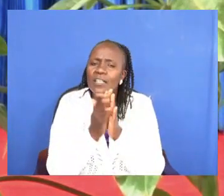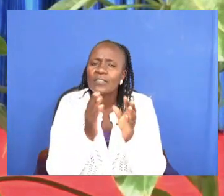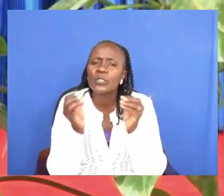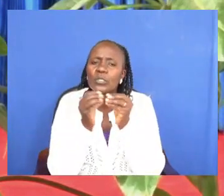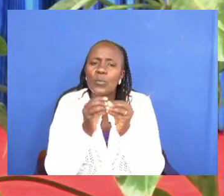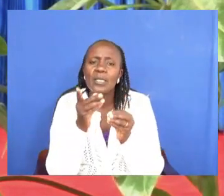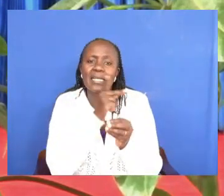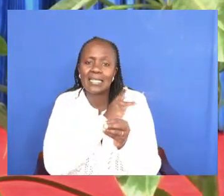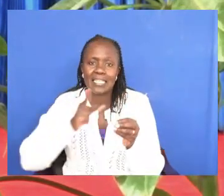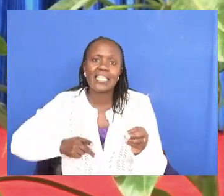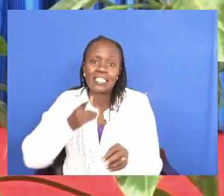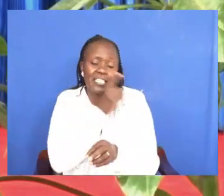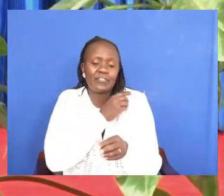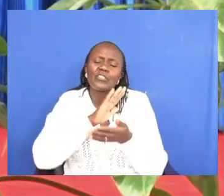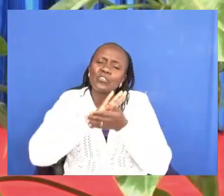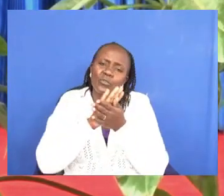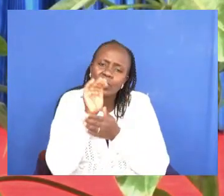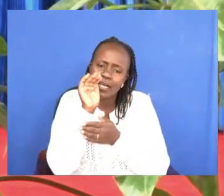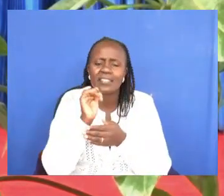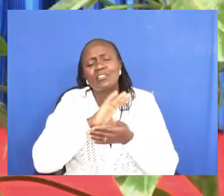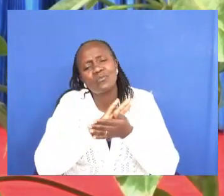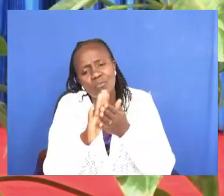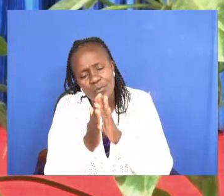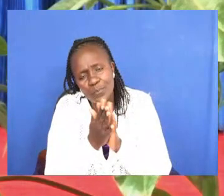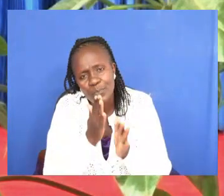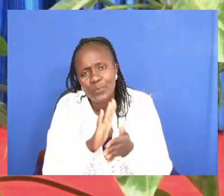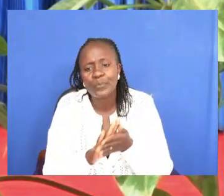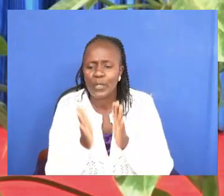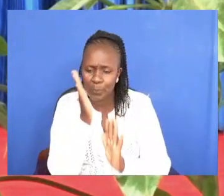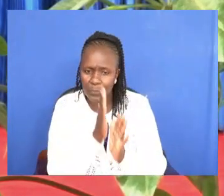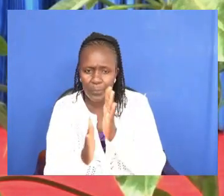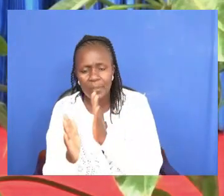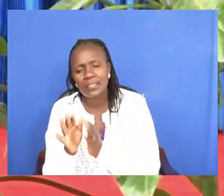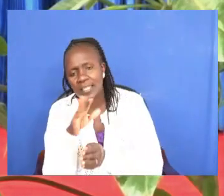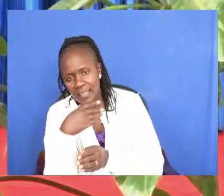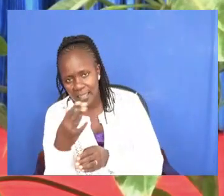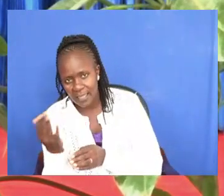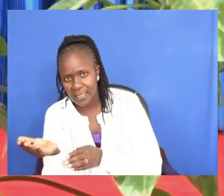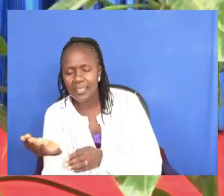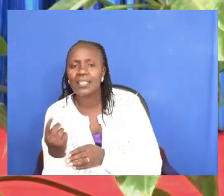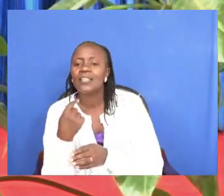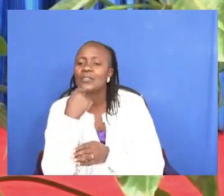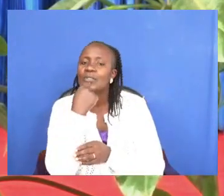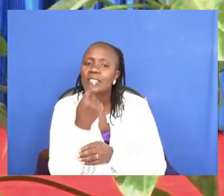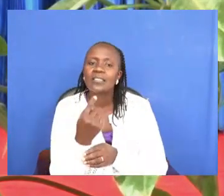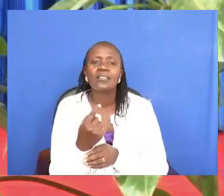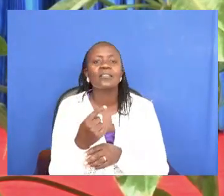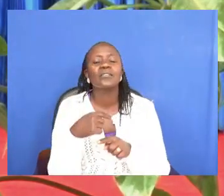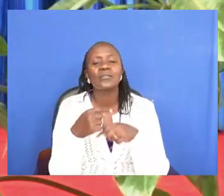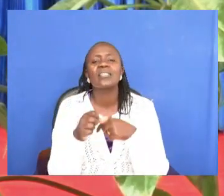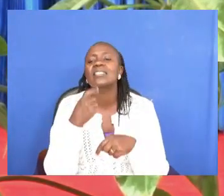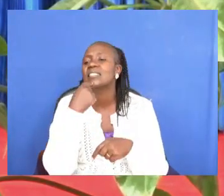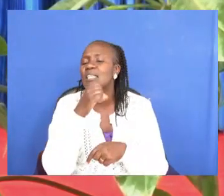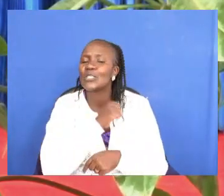of Nabal. We are told that Abigail prepared some of the things to go and apologize. These